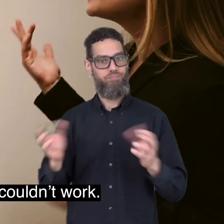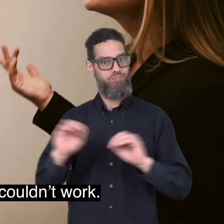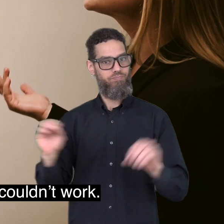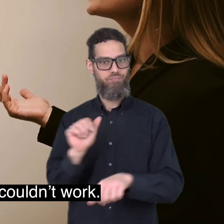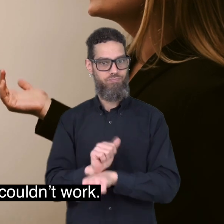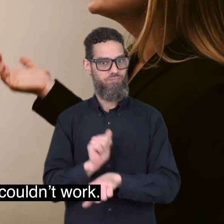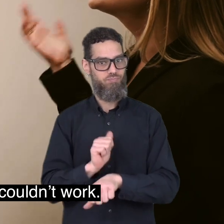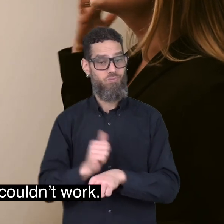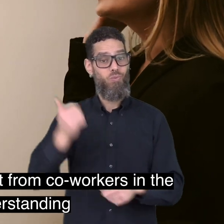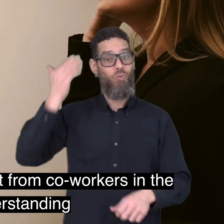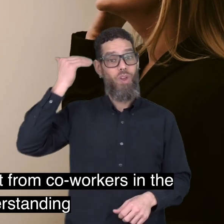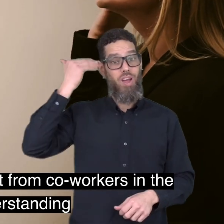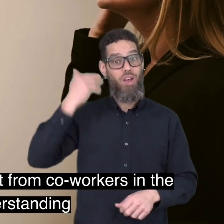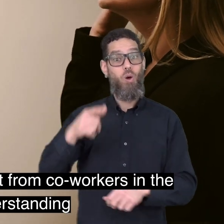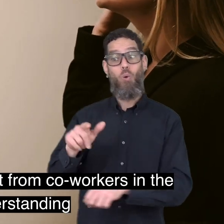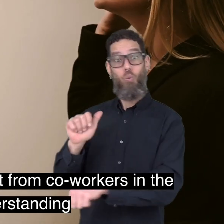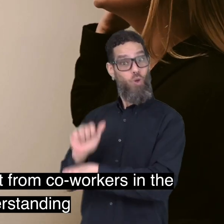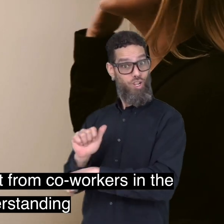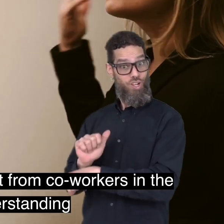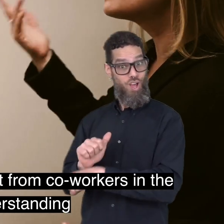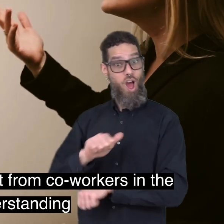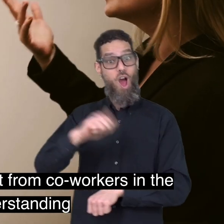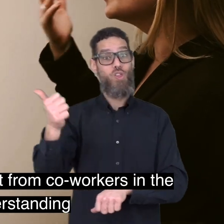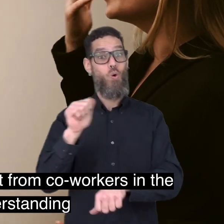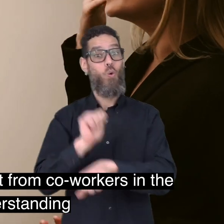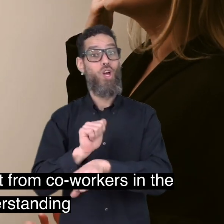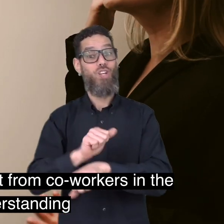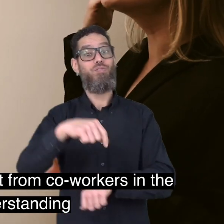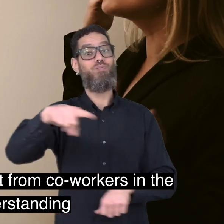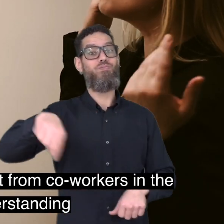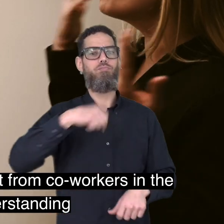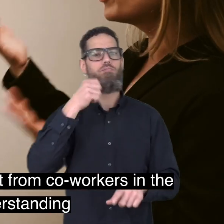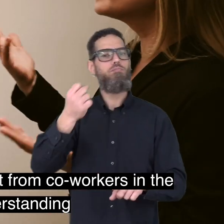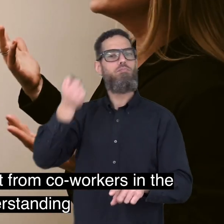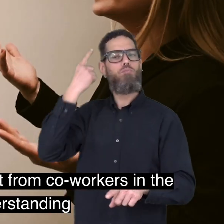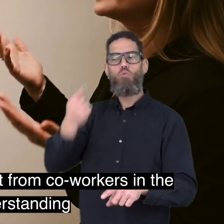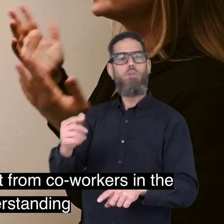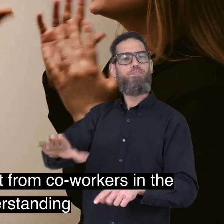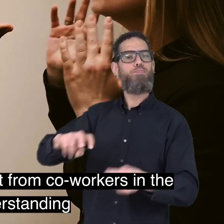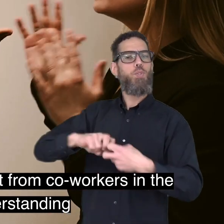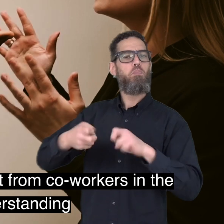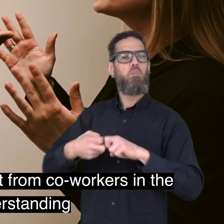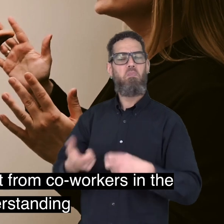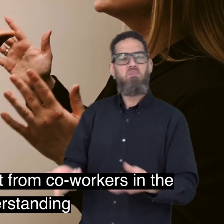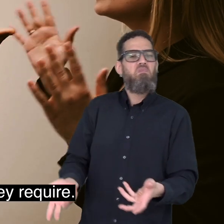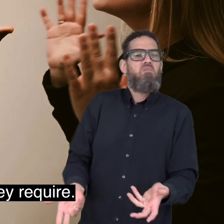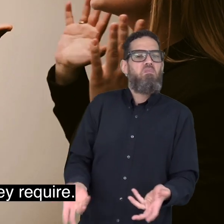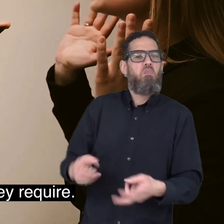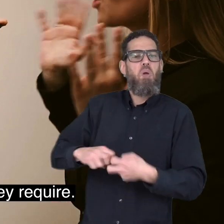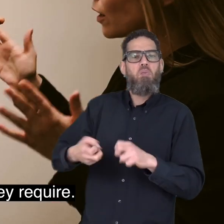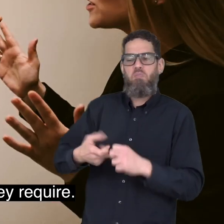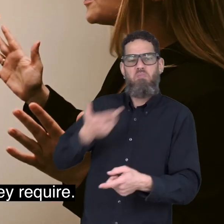also experience more hostility or conflict from coworkers in the workplace, due to their coworkers not understanding their condition and